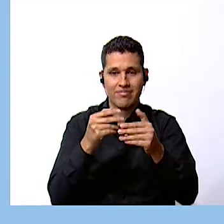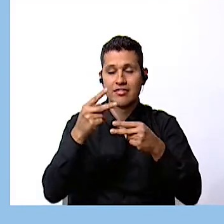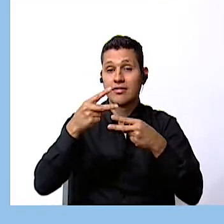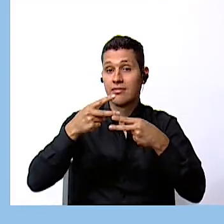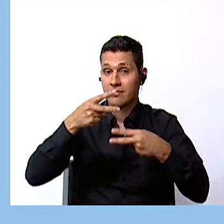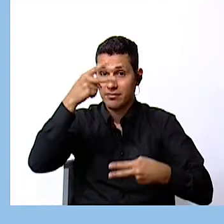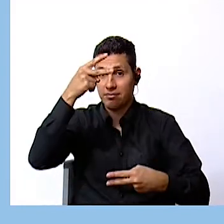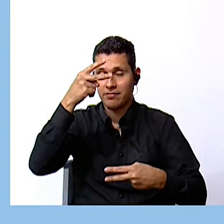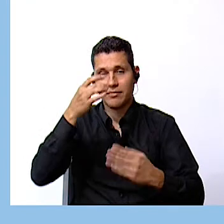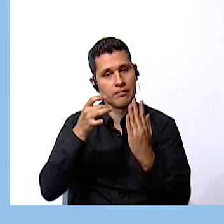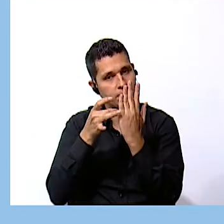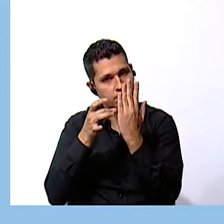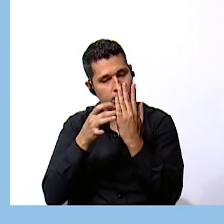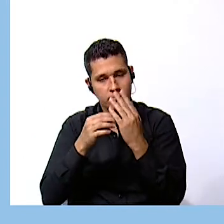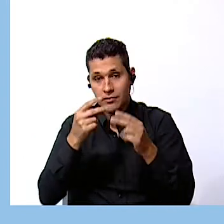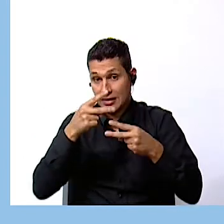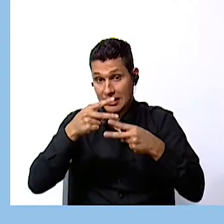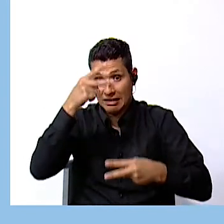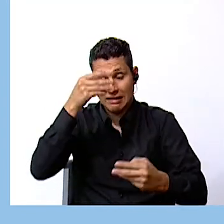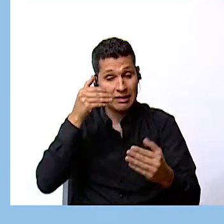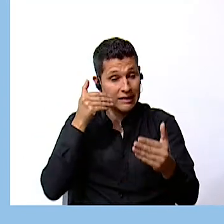colocarse cerca de una ventana.